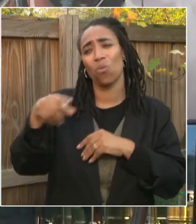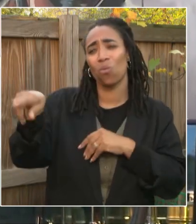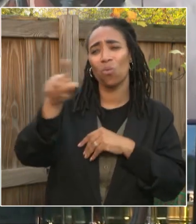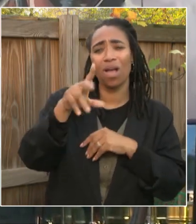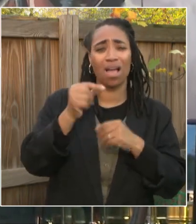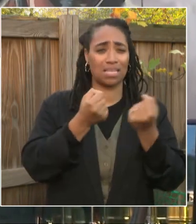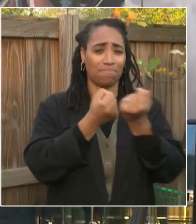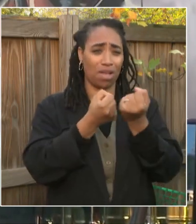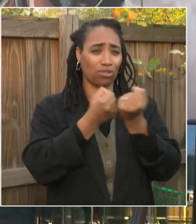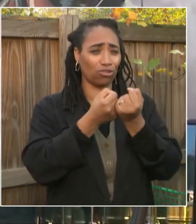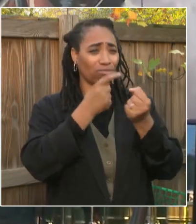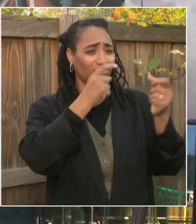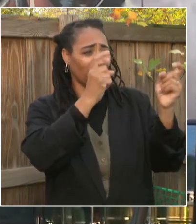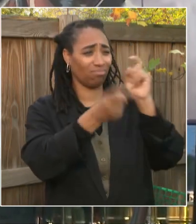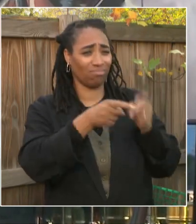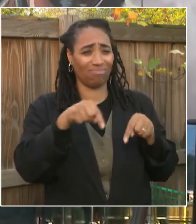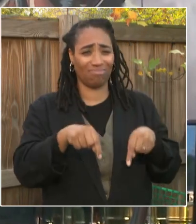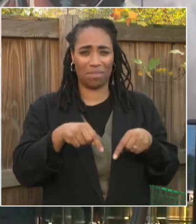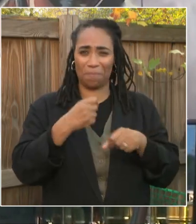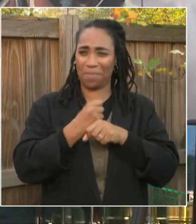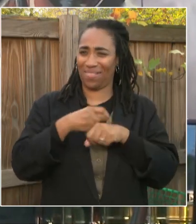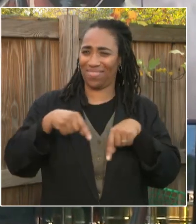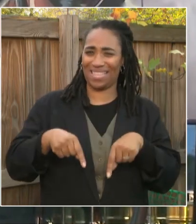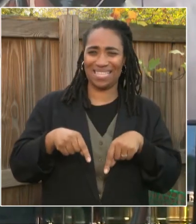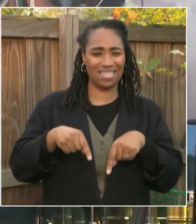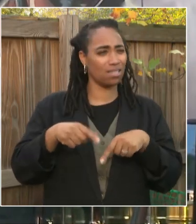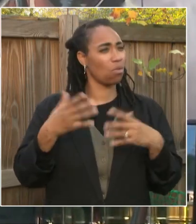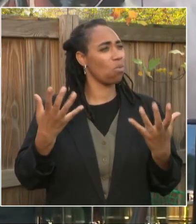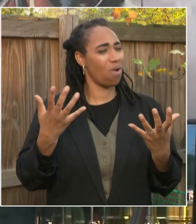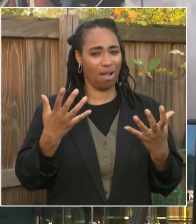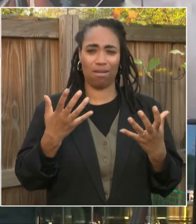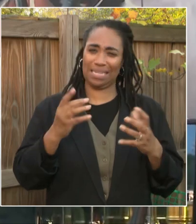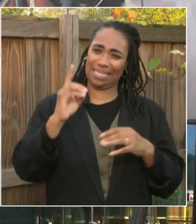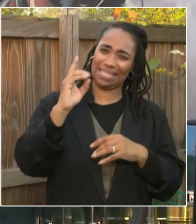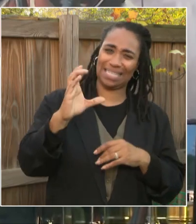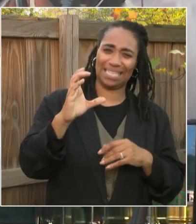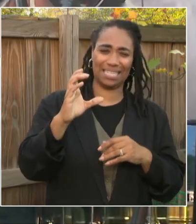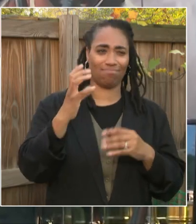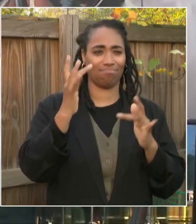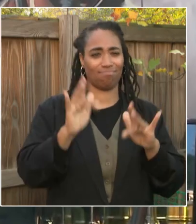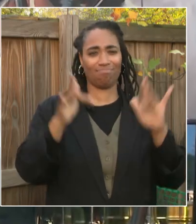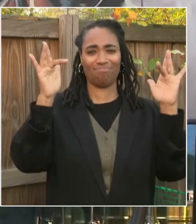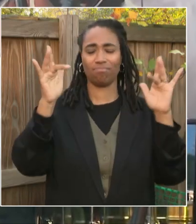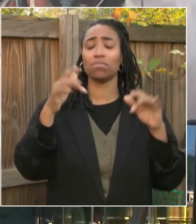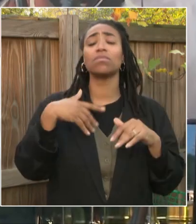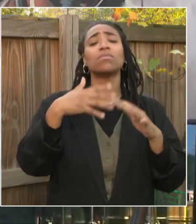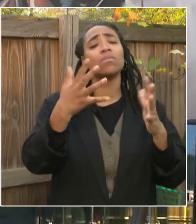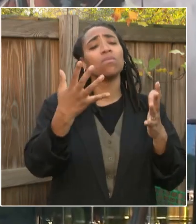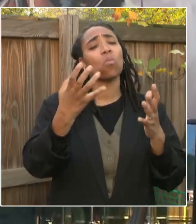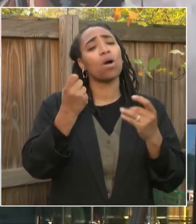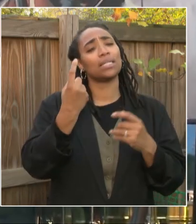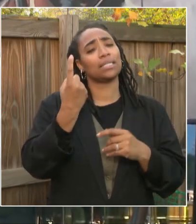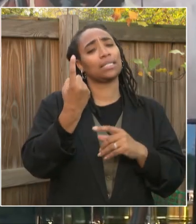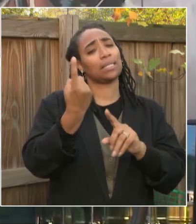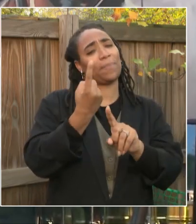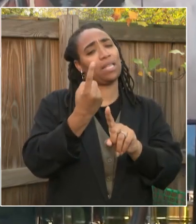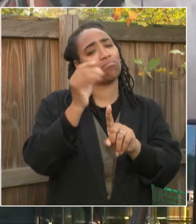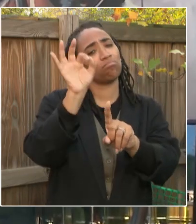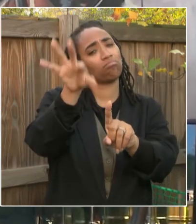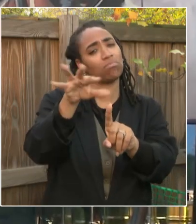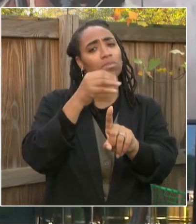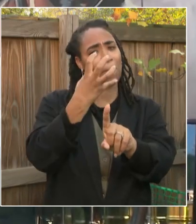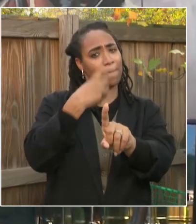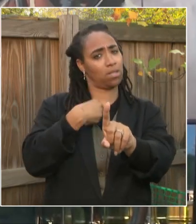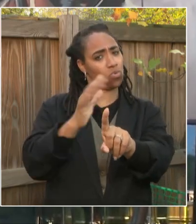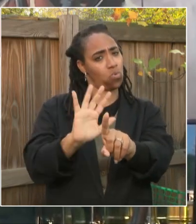town what it's supposed to be. Now, I'm going to say something that's really off the cuff, and I hope y'all don't get mad at me. I hope y'all don't get mad. But if you get mad at me, I won't care because I won't hear it